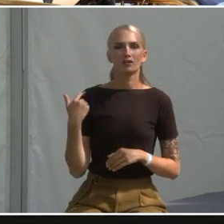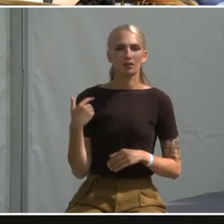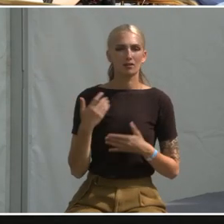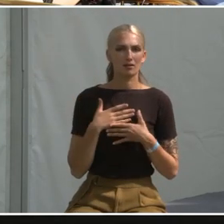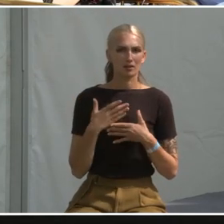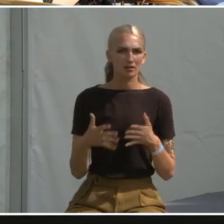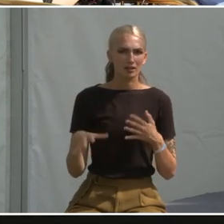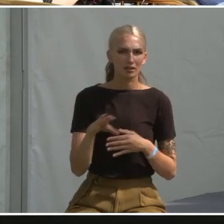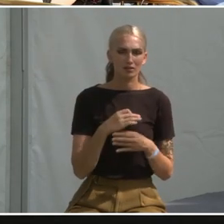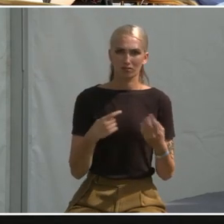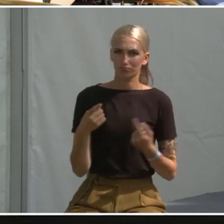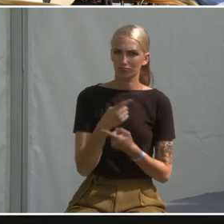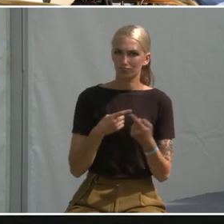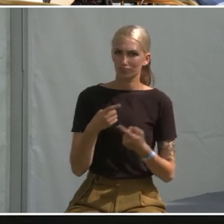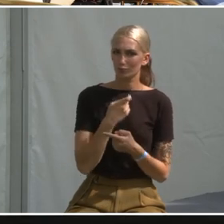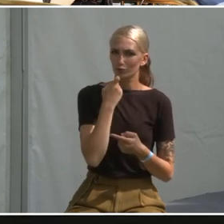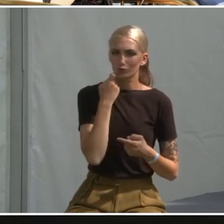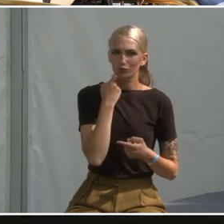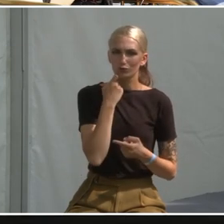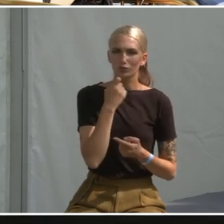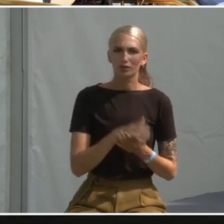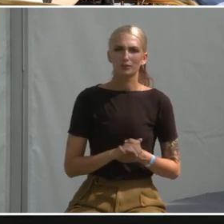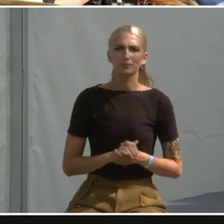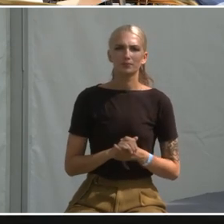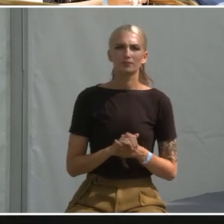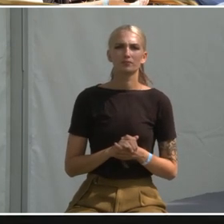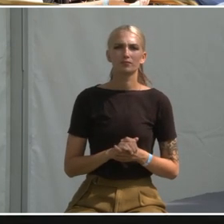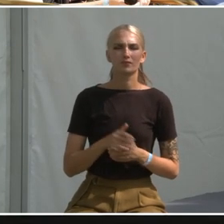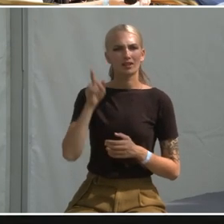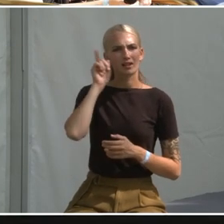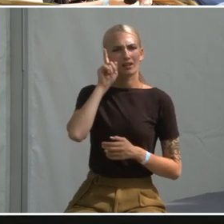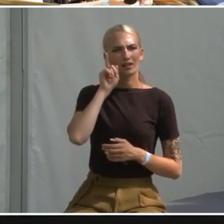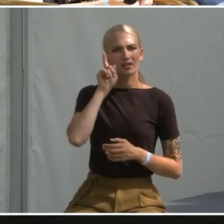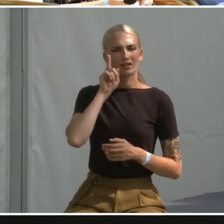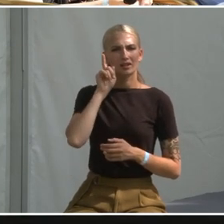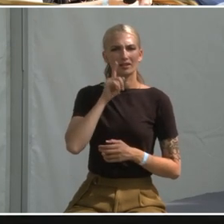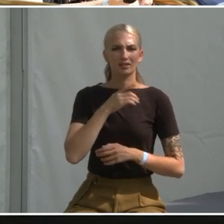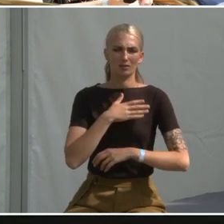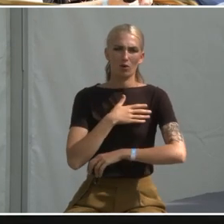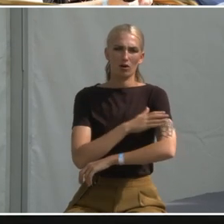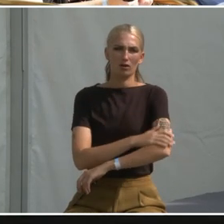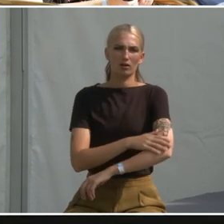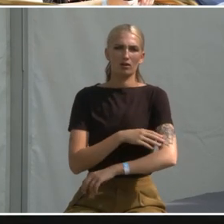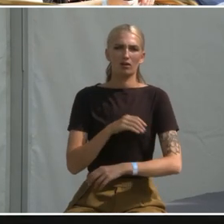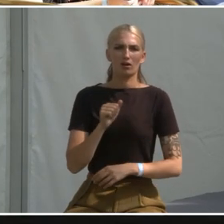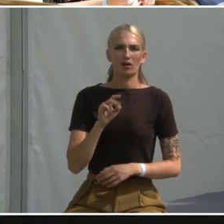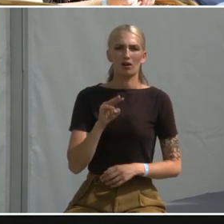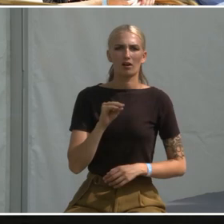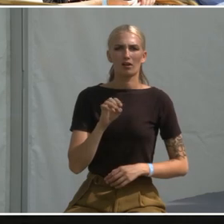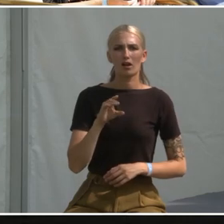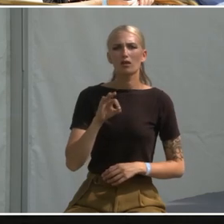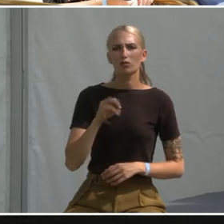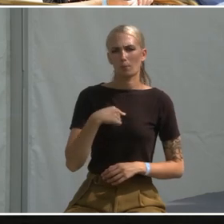very interesting conversation. My name is Are Solstad. I'm from Norway, from an organization called